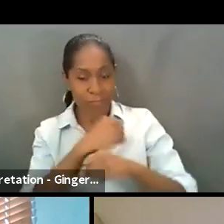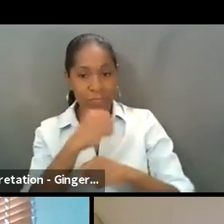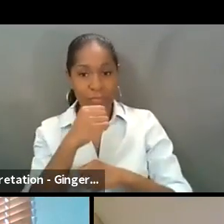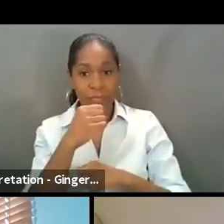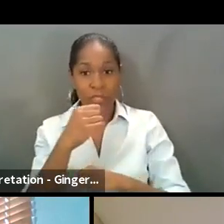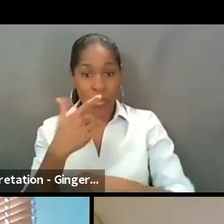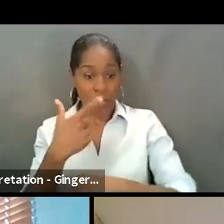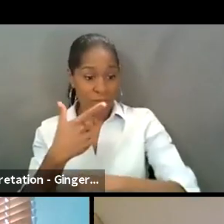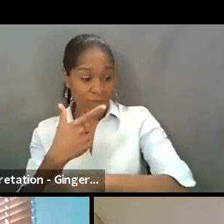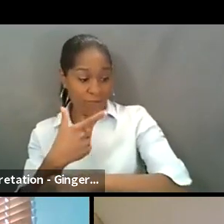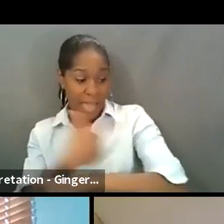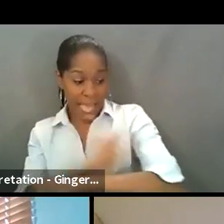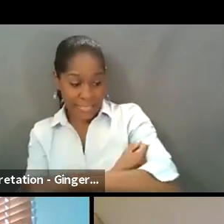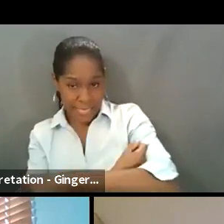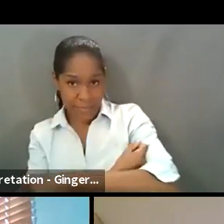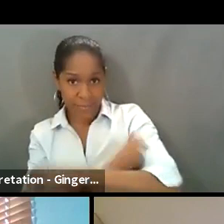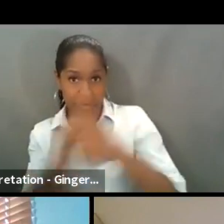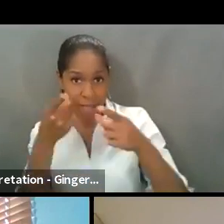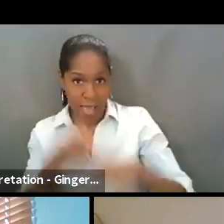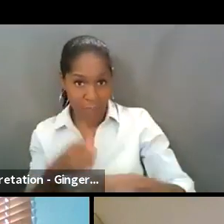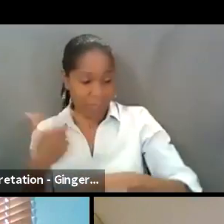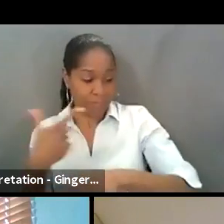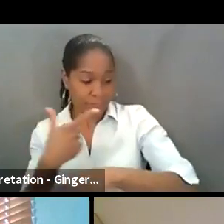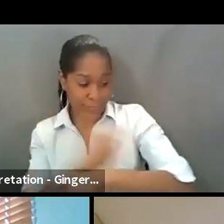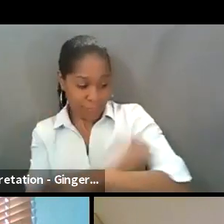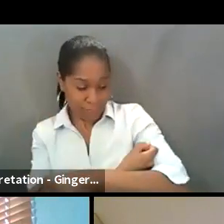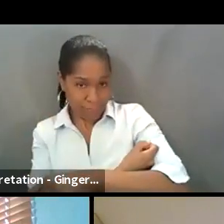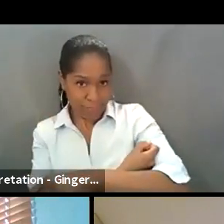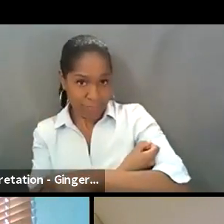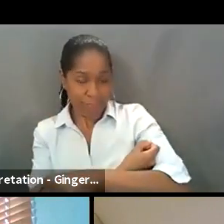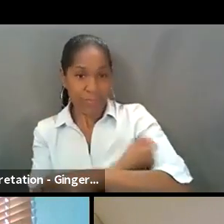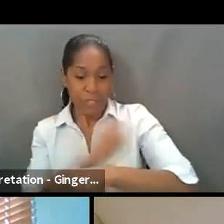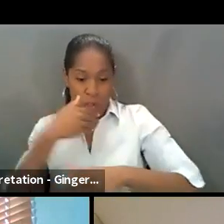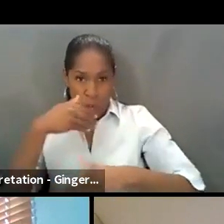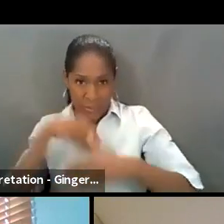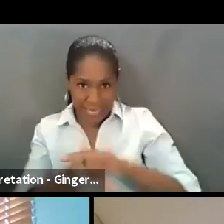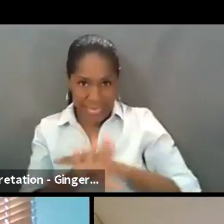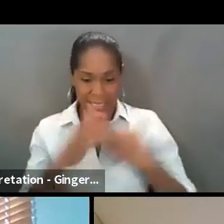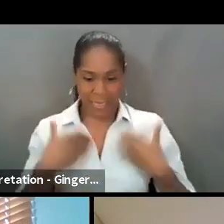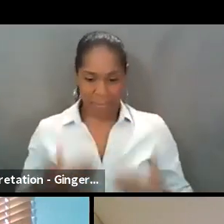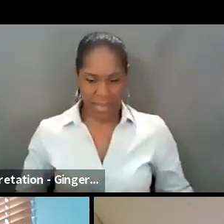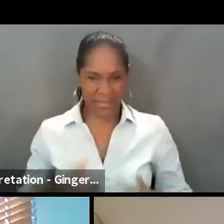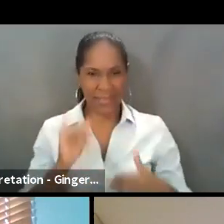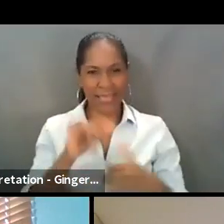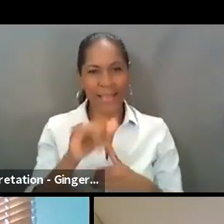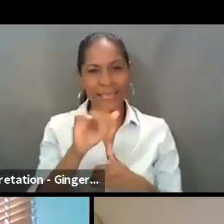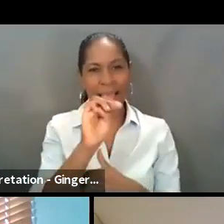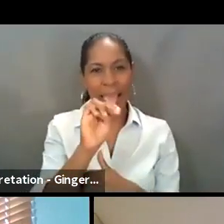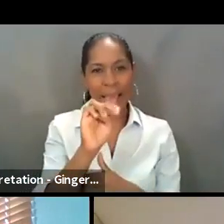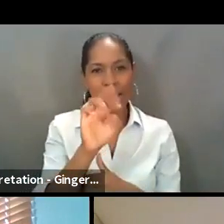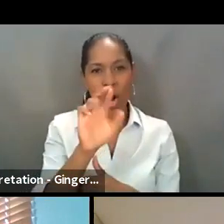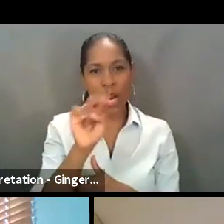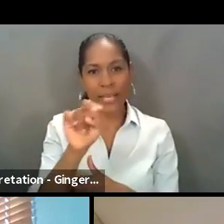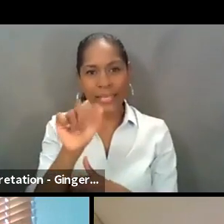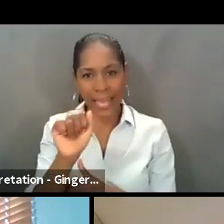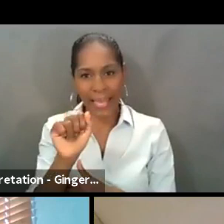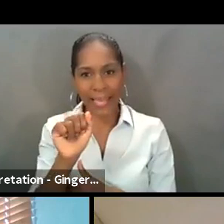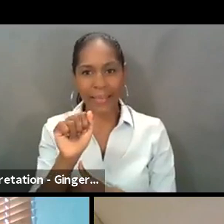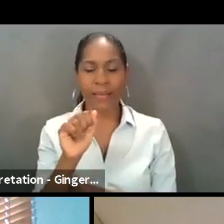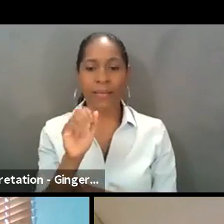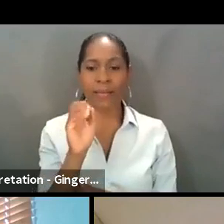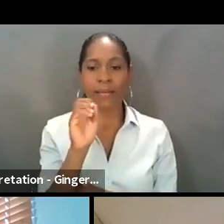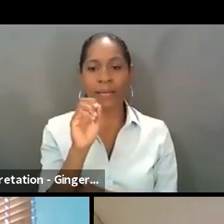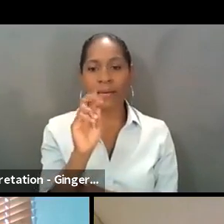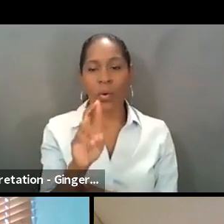It's usually, you know, like a piece of mRNA, which is the new thing, or a piece of like the outside